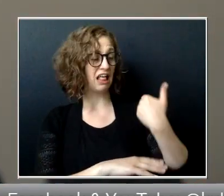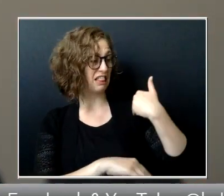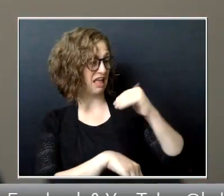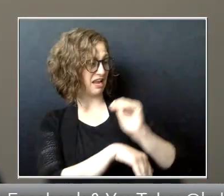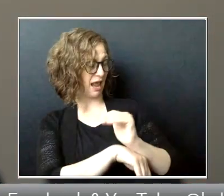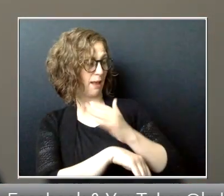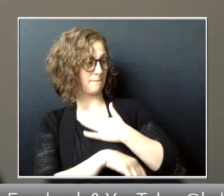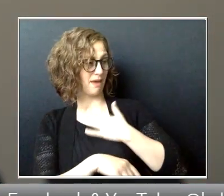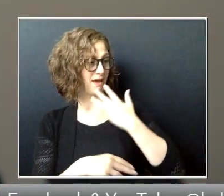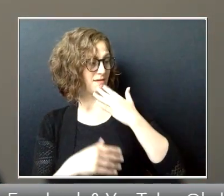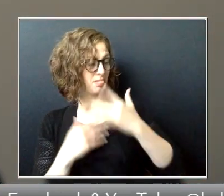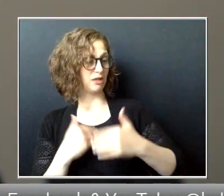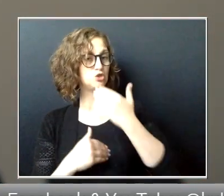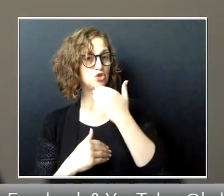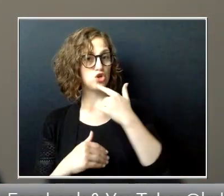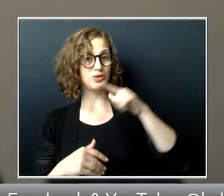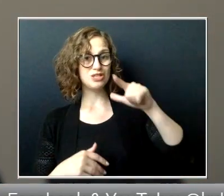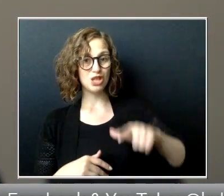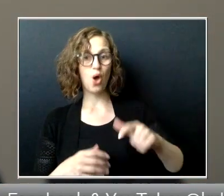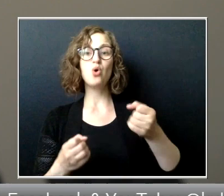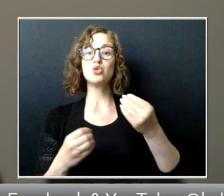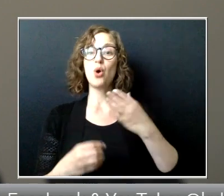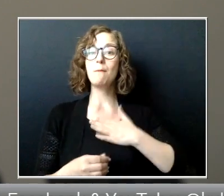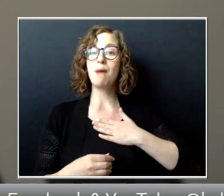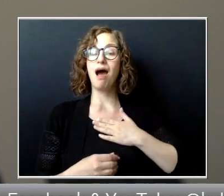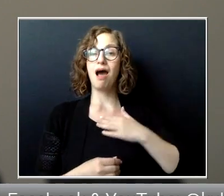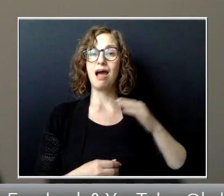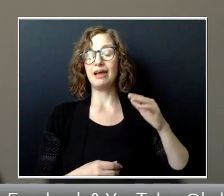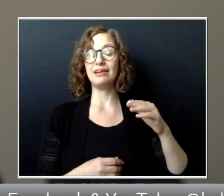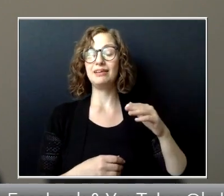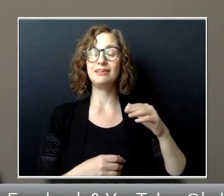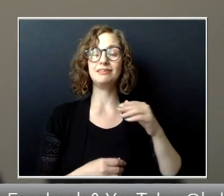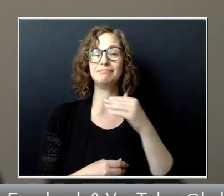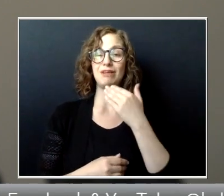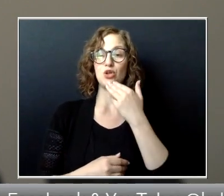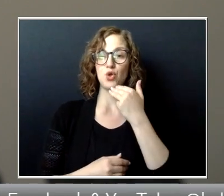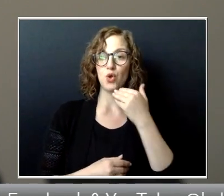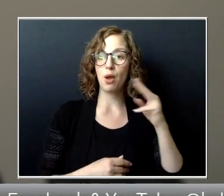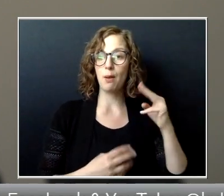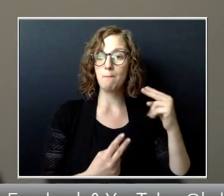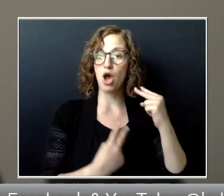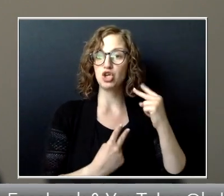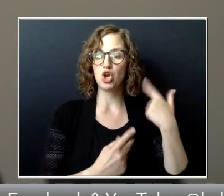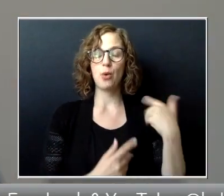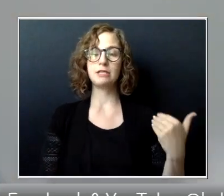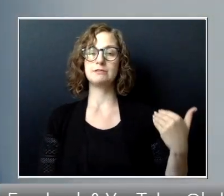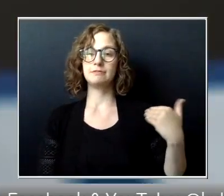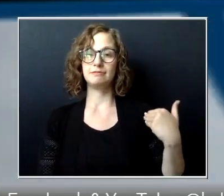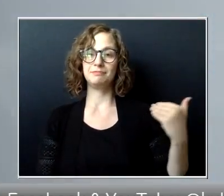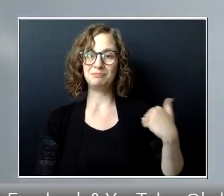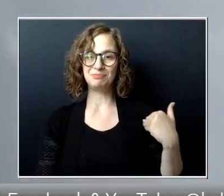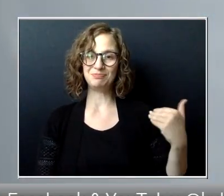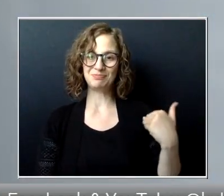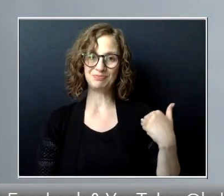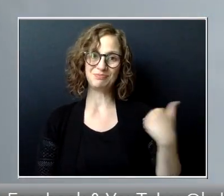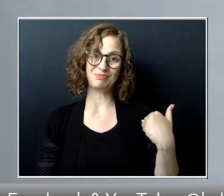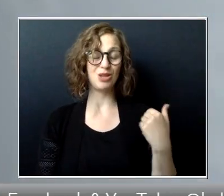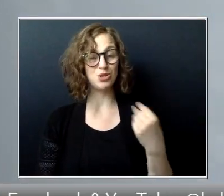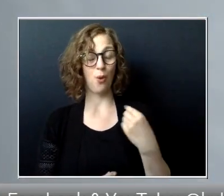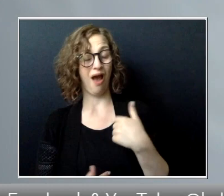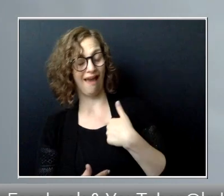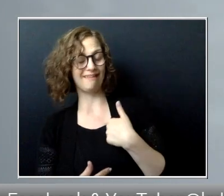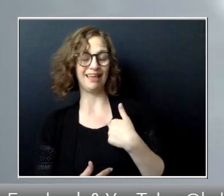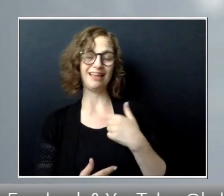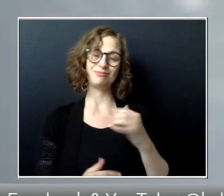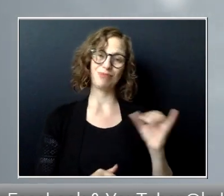glucose monitor was alerting me and my parents and keeping both myself and my parents awake most of the night. If left untreated, high